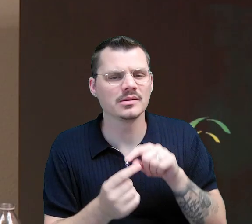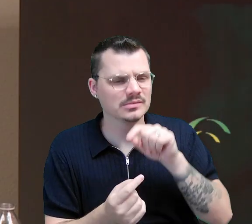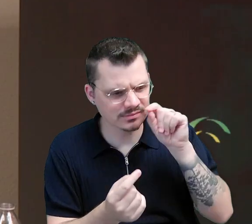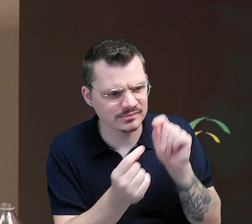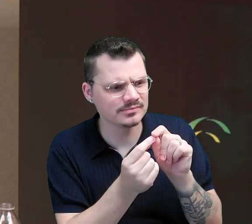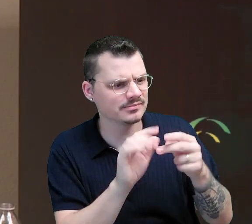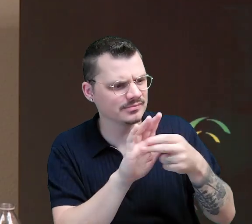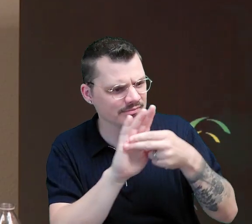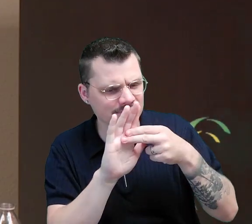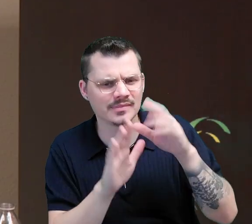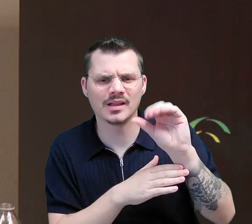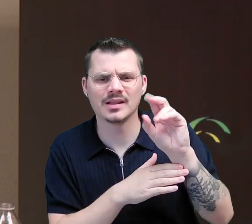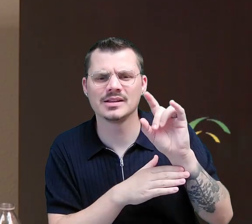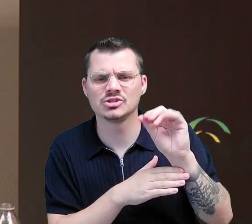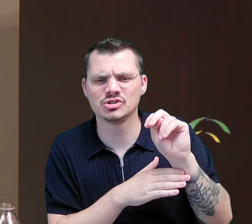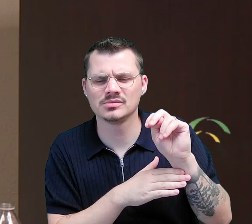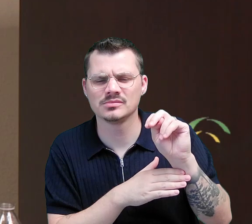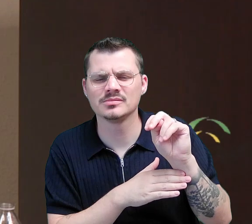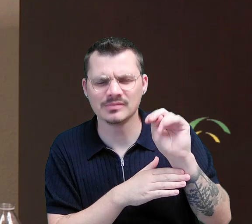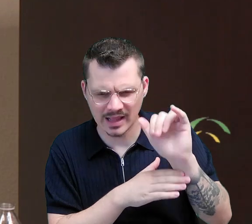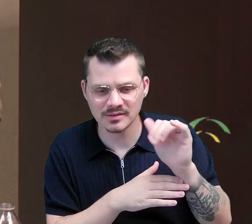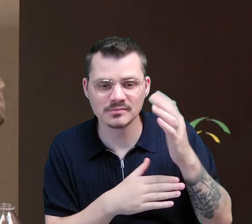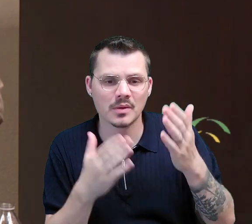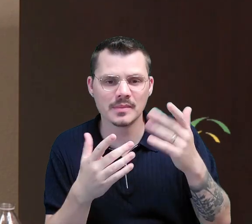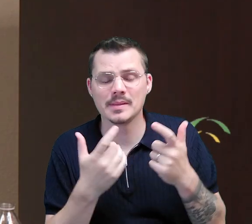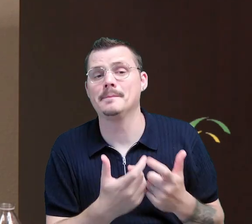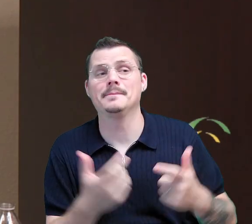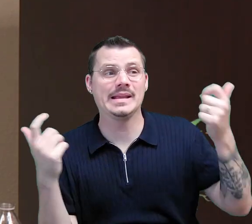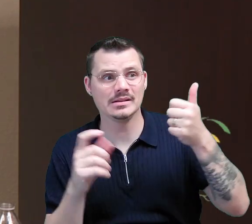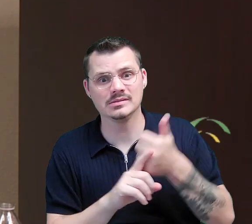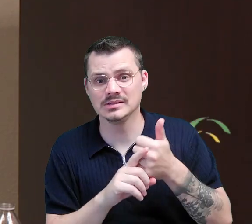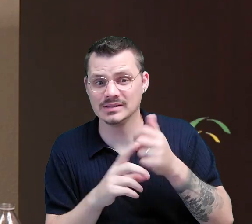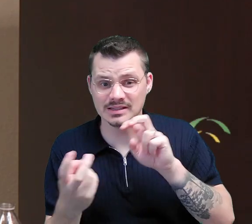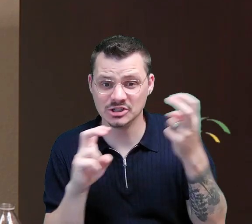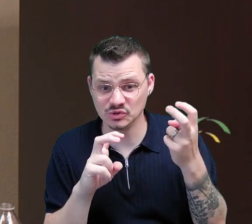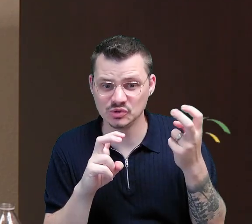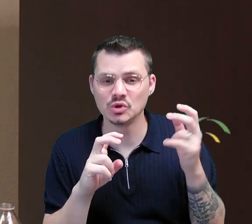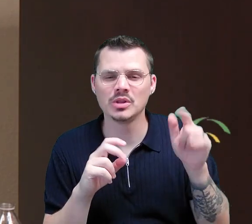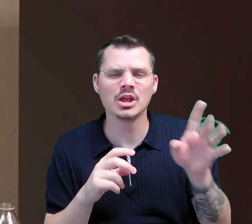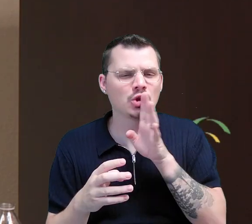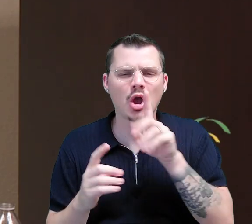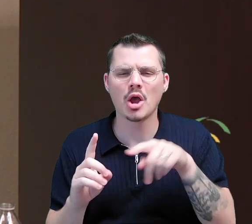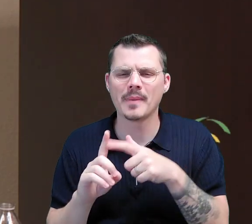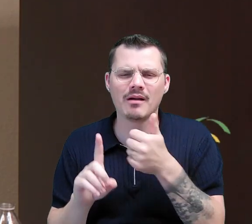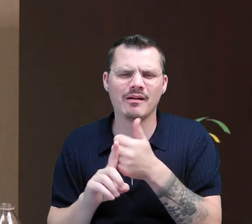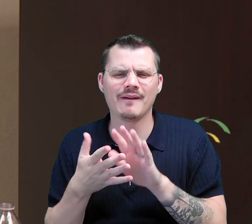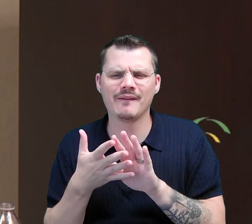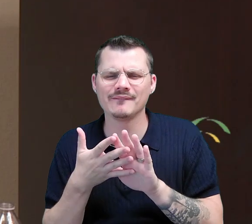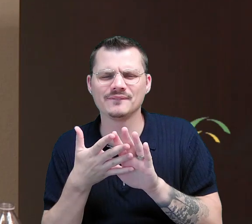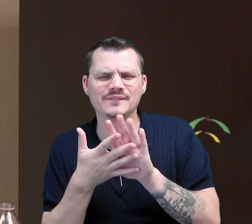specifically diagnosed conditions. It's probably the biggest issue, is that they talk about vague